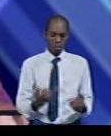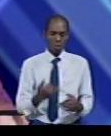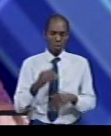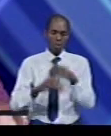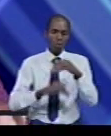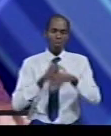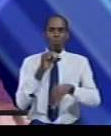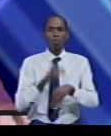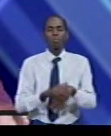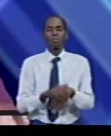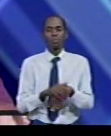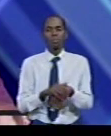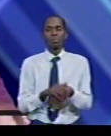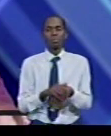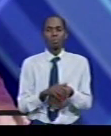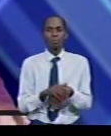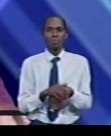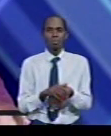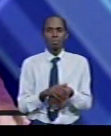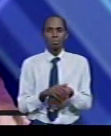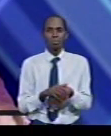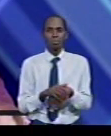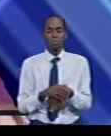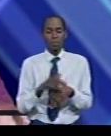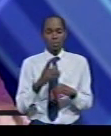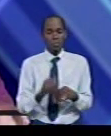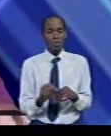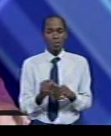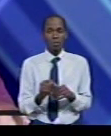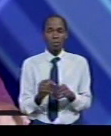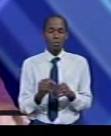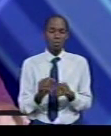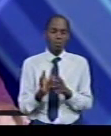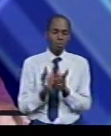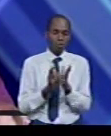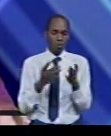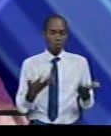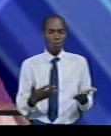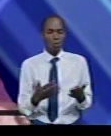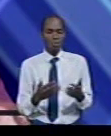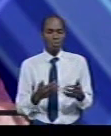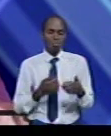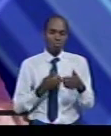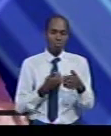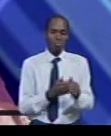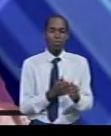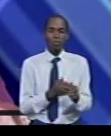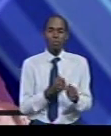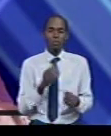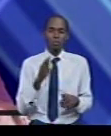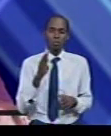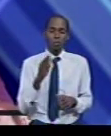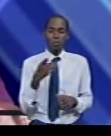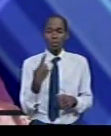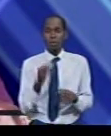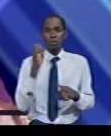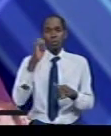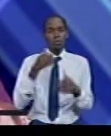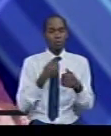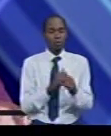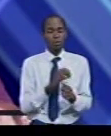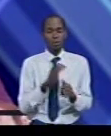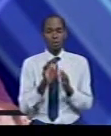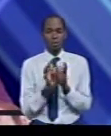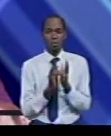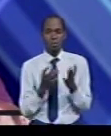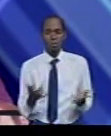We're back to the scripture. The scriptural evangelism, like that of Christ, like that of Apostle